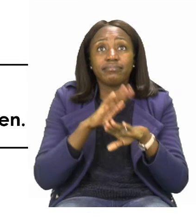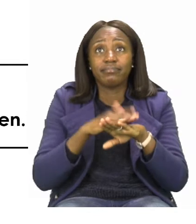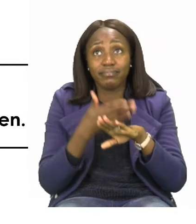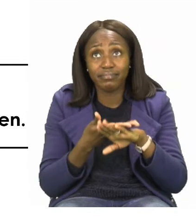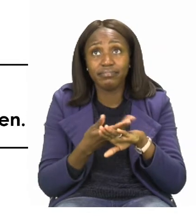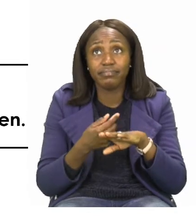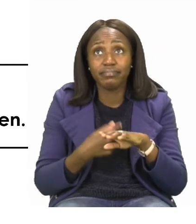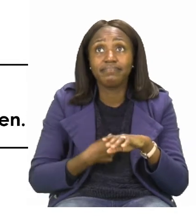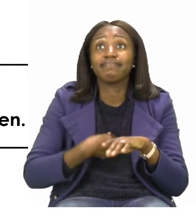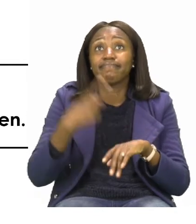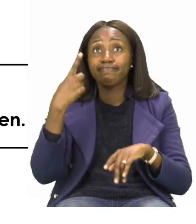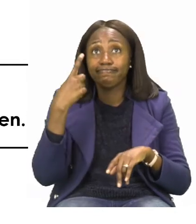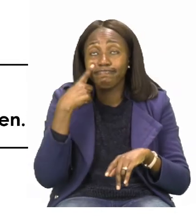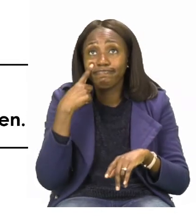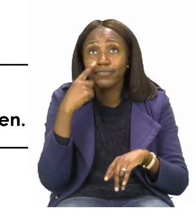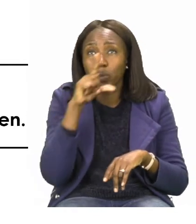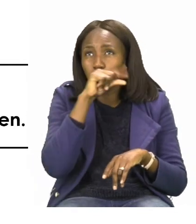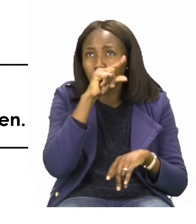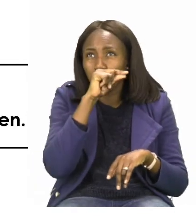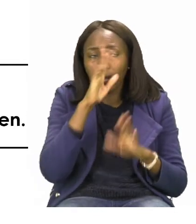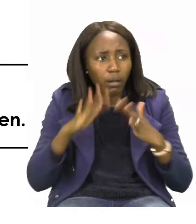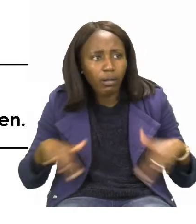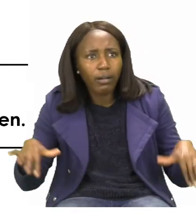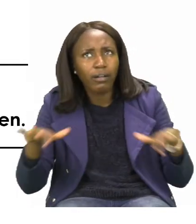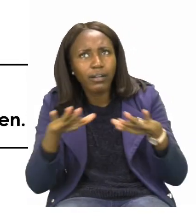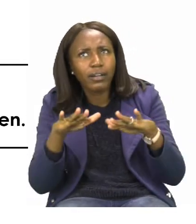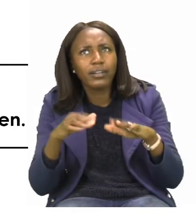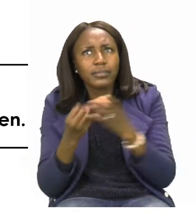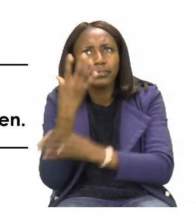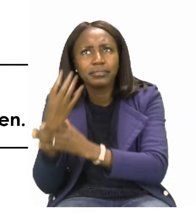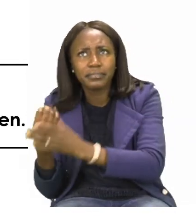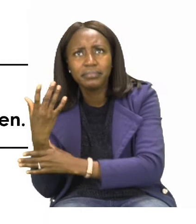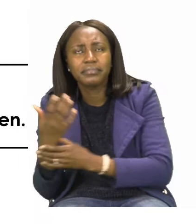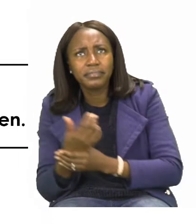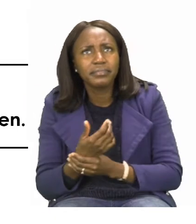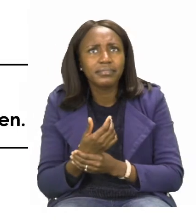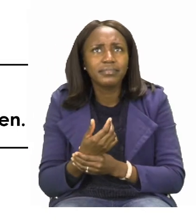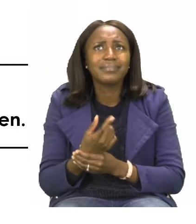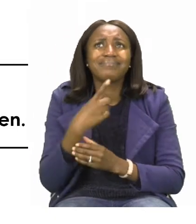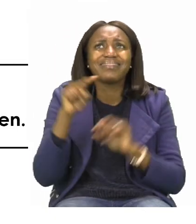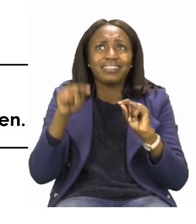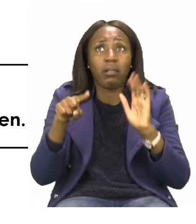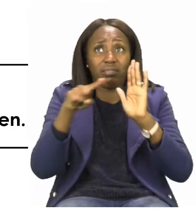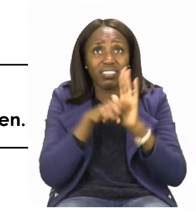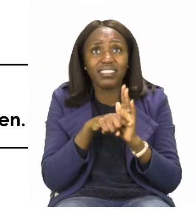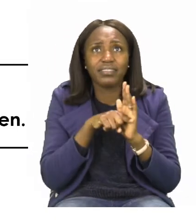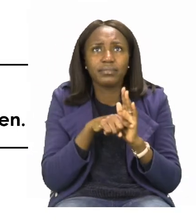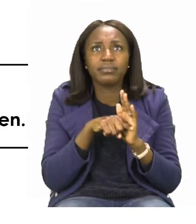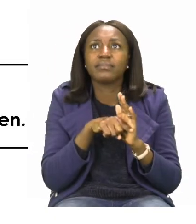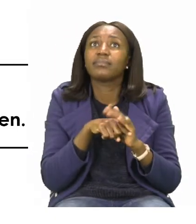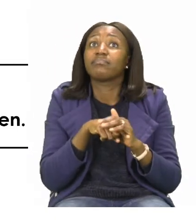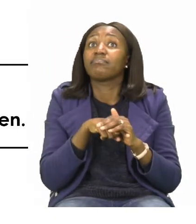saw a bird in my garden. That's positive. But if we want to change it to negative, we need to